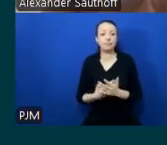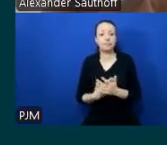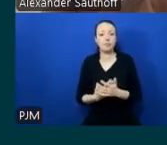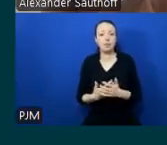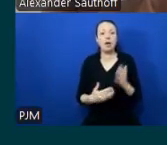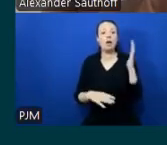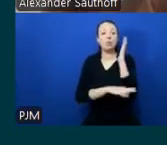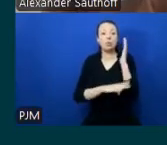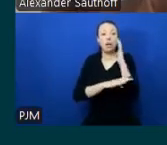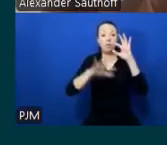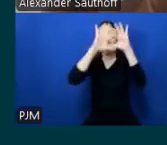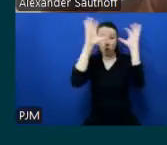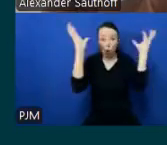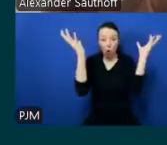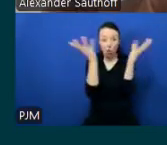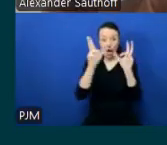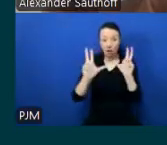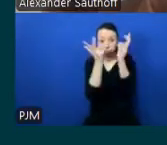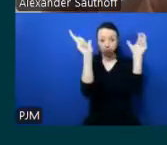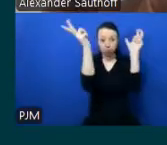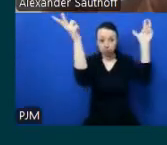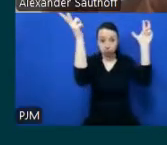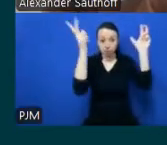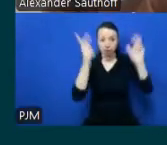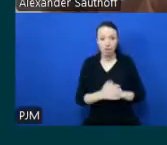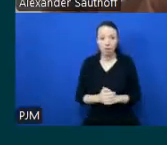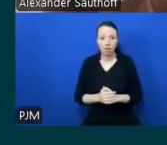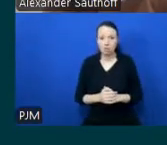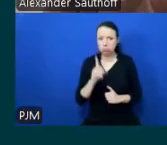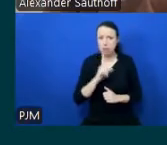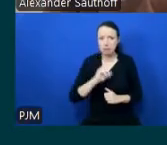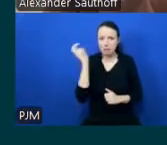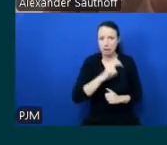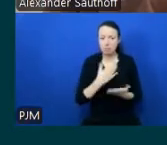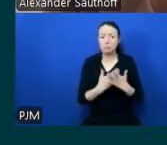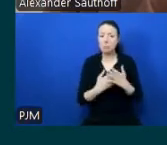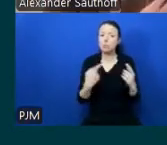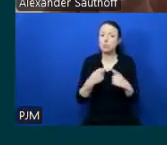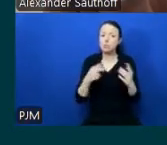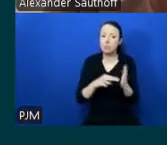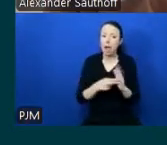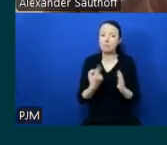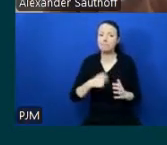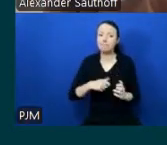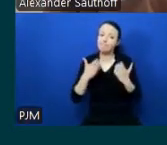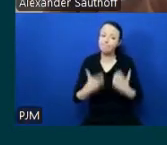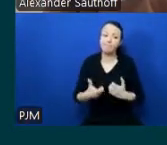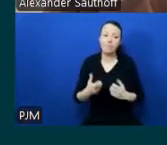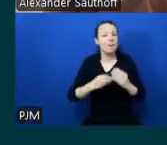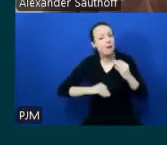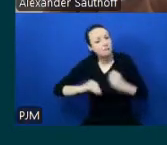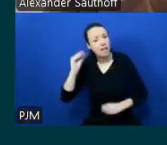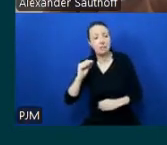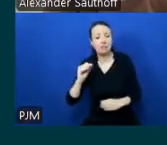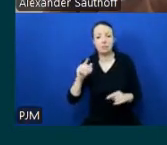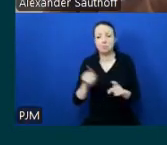Lausanne. The objective of this plan is to significantly and sustainably increase